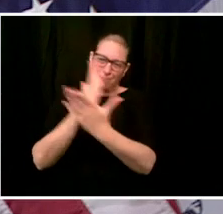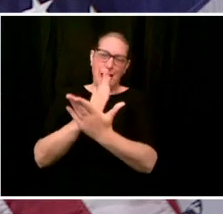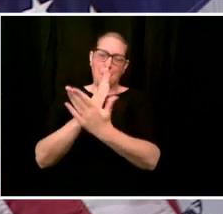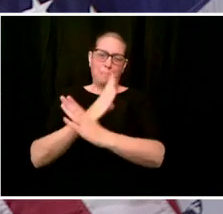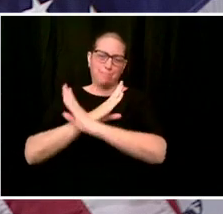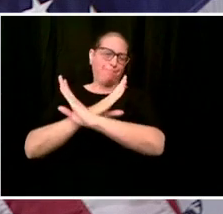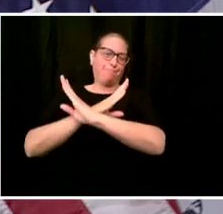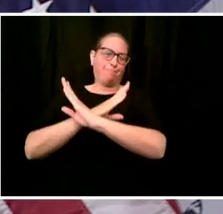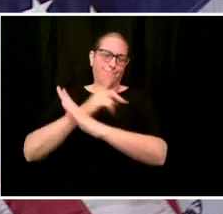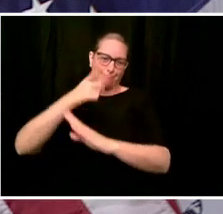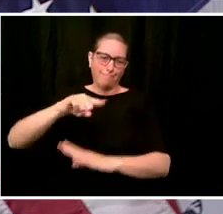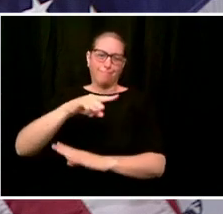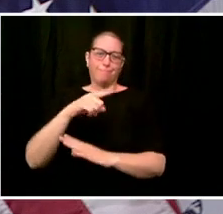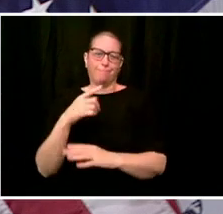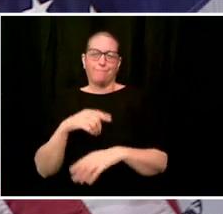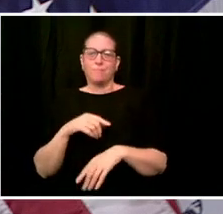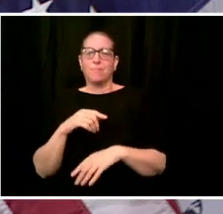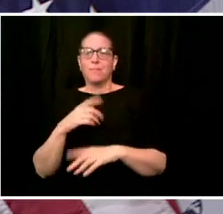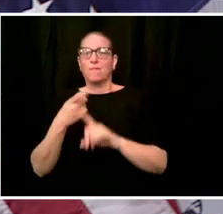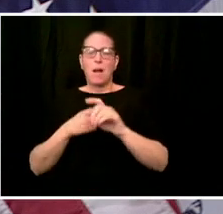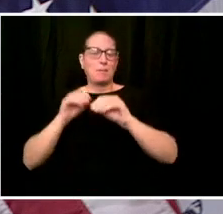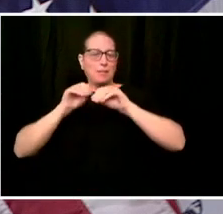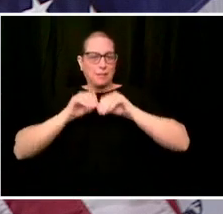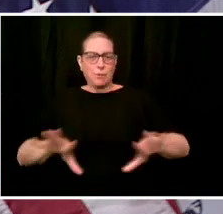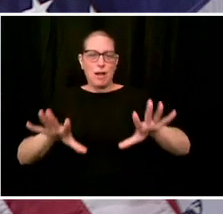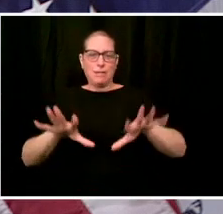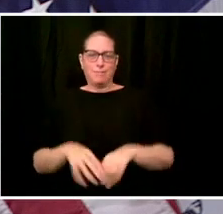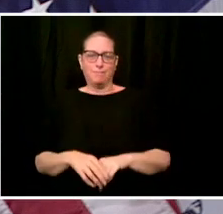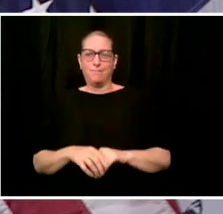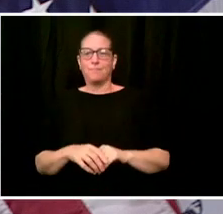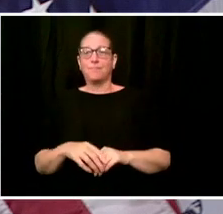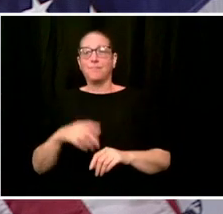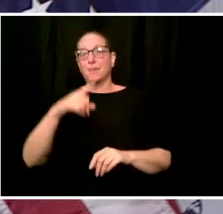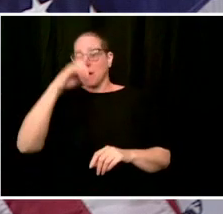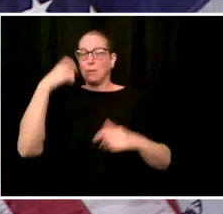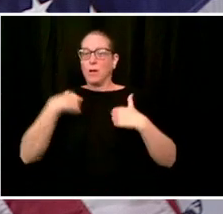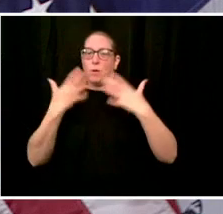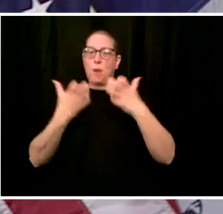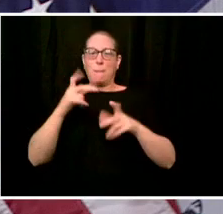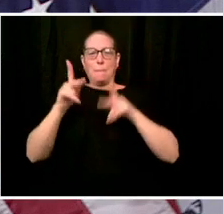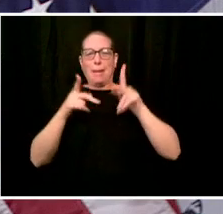city so people can be safe and so we can start on that pathway back to